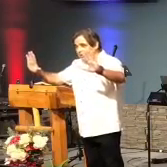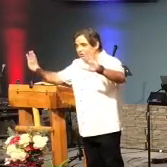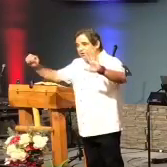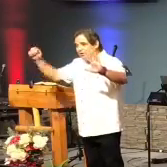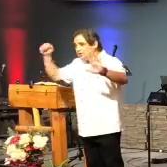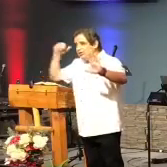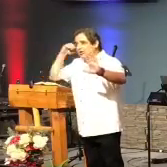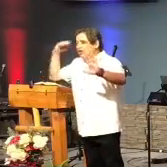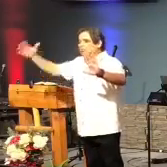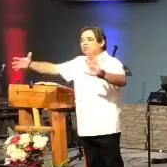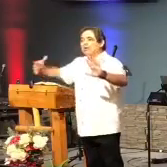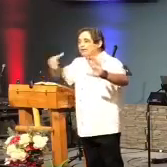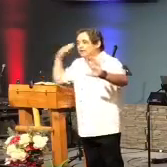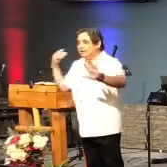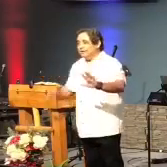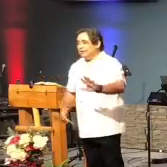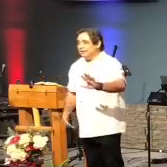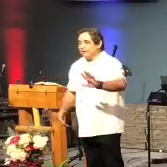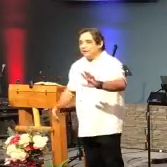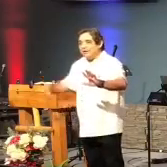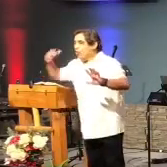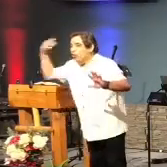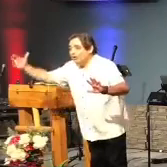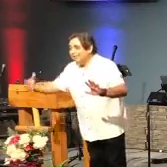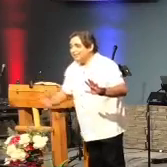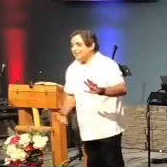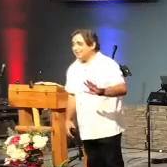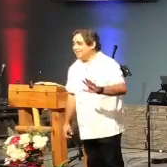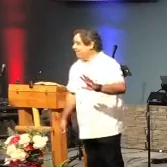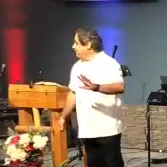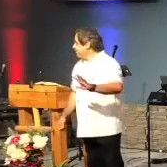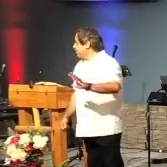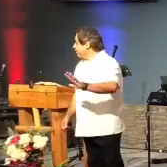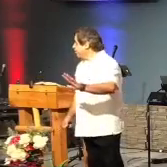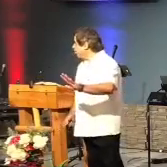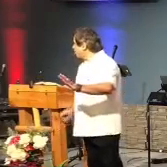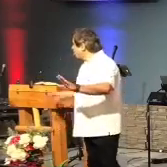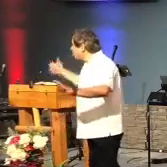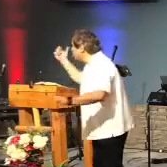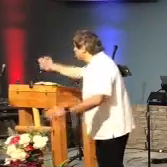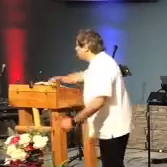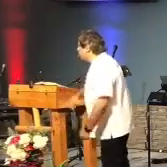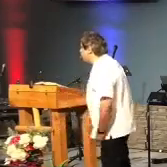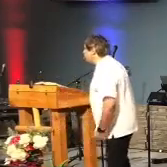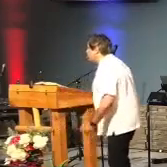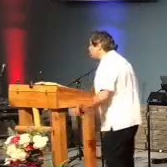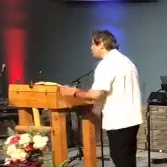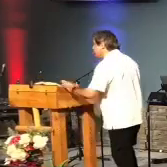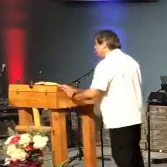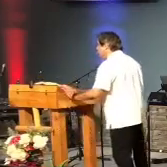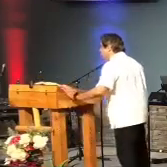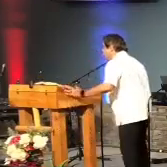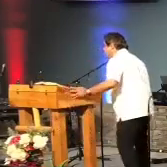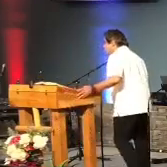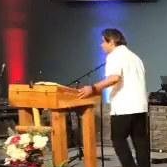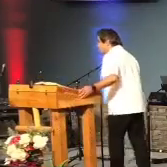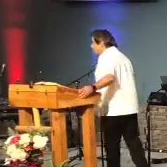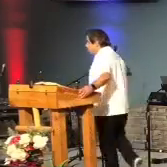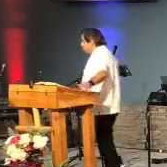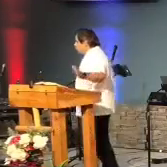shh. You don't need your alarm blaring like a horn. You don't need to turn the TV on first thing in the